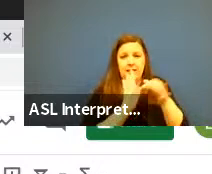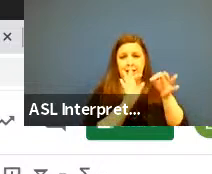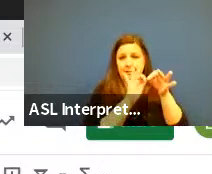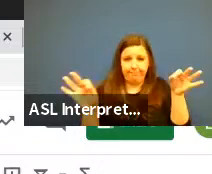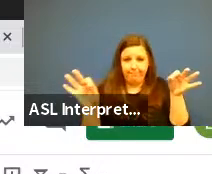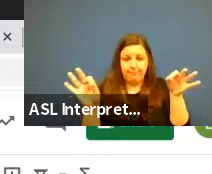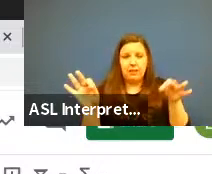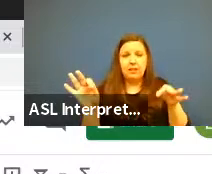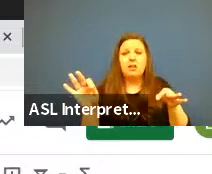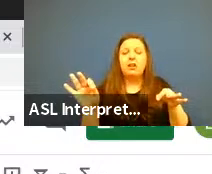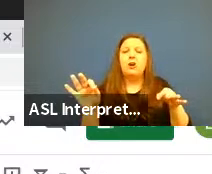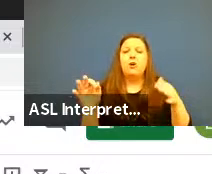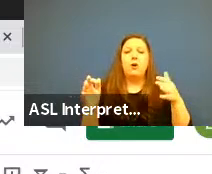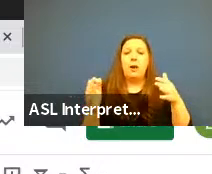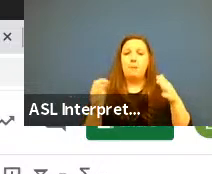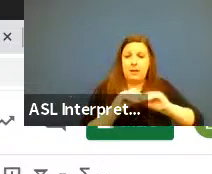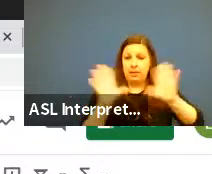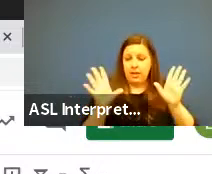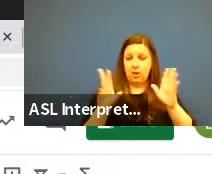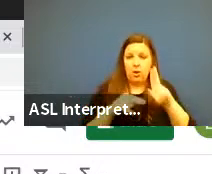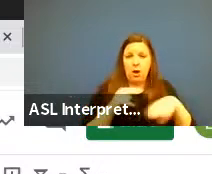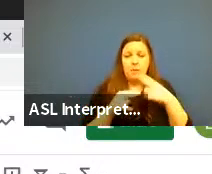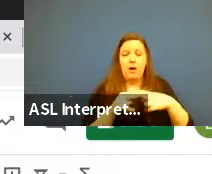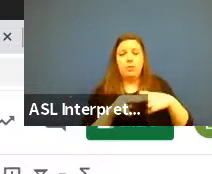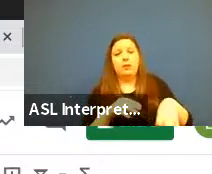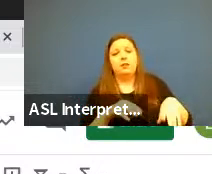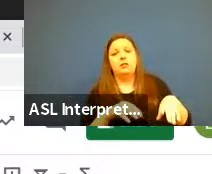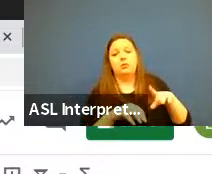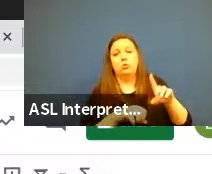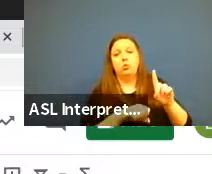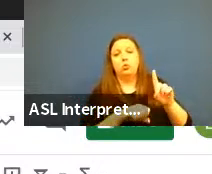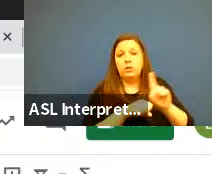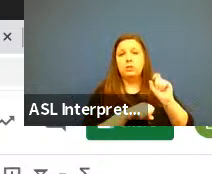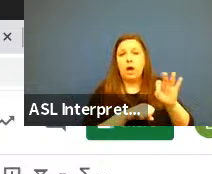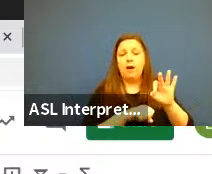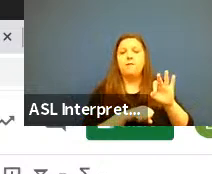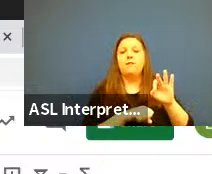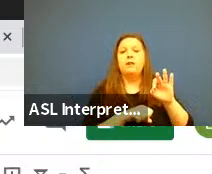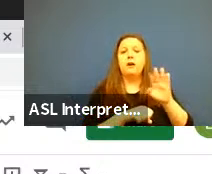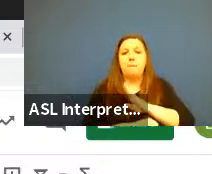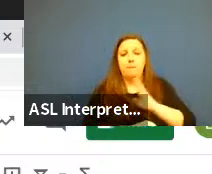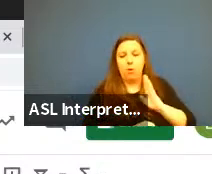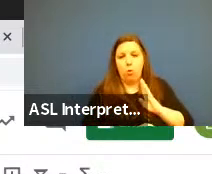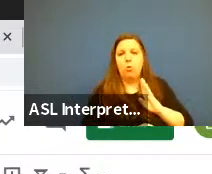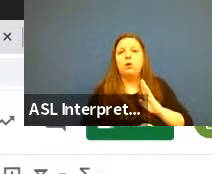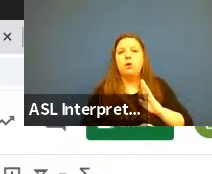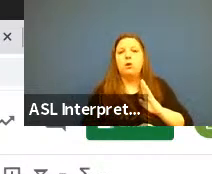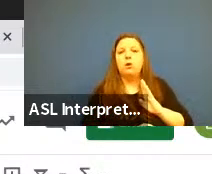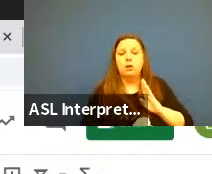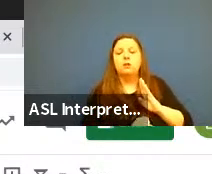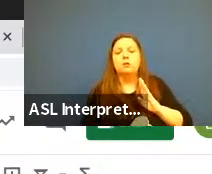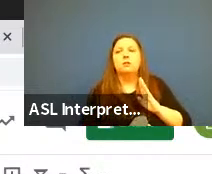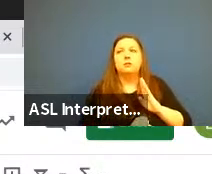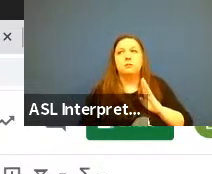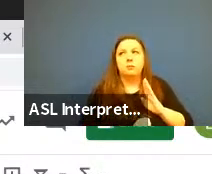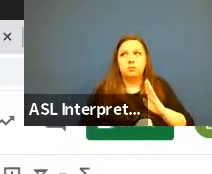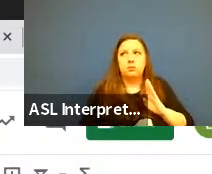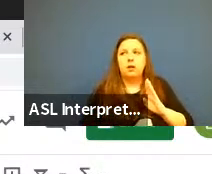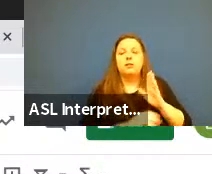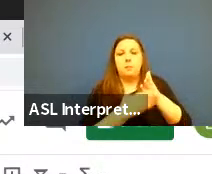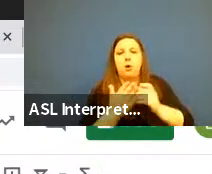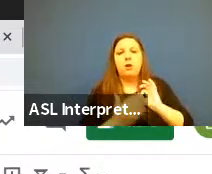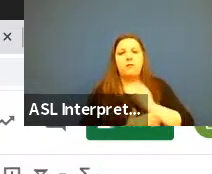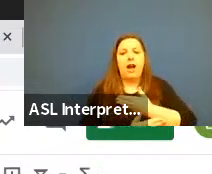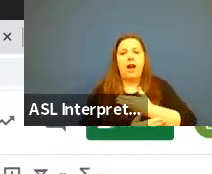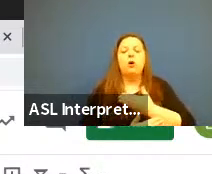of the board are, because I think that would definitely bear revisiting as a part of our ongoing training to make sure that we're all on the same